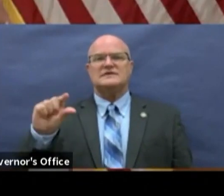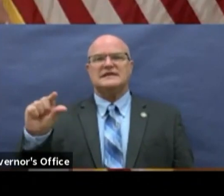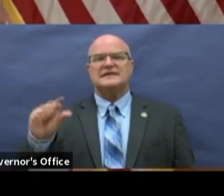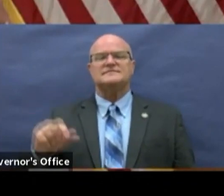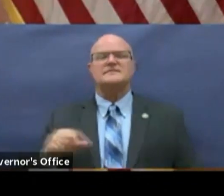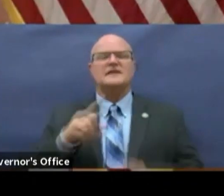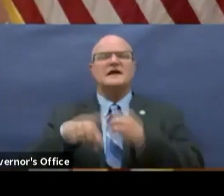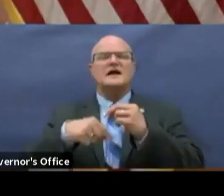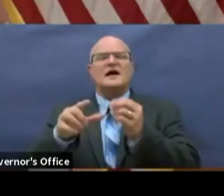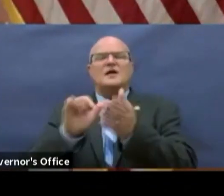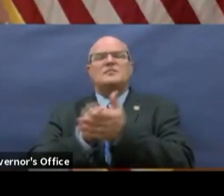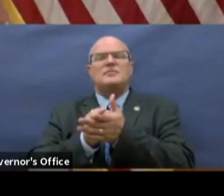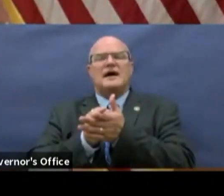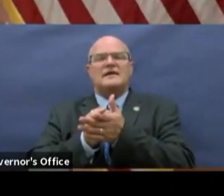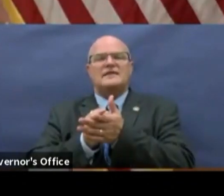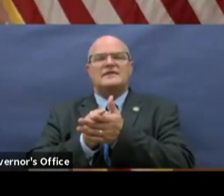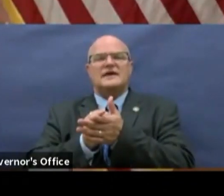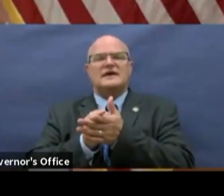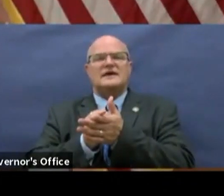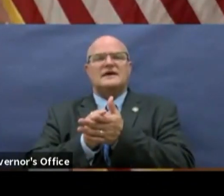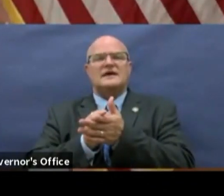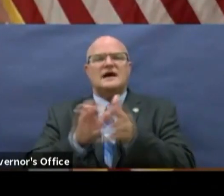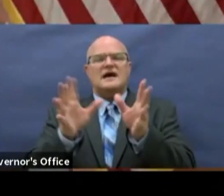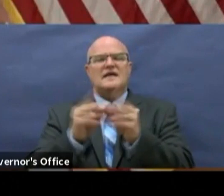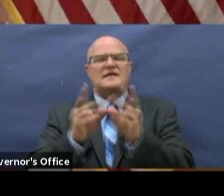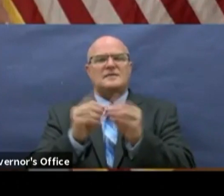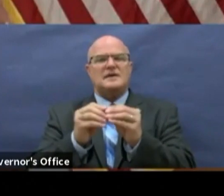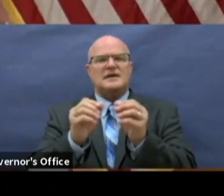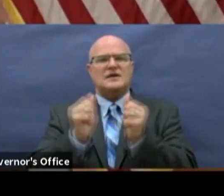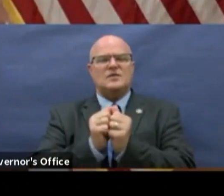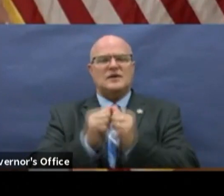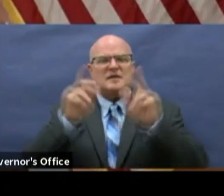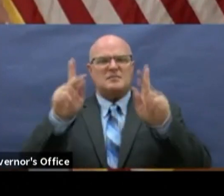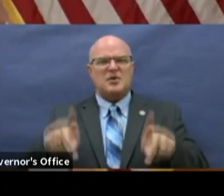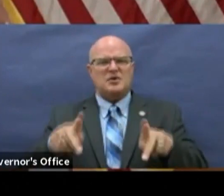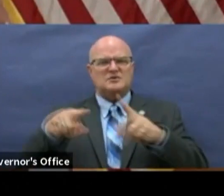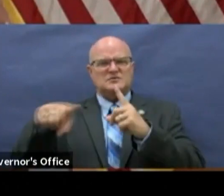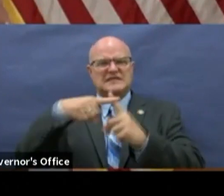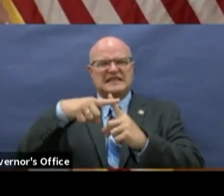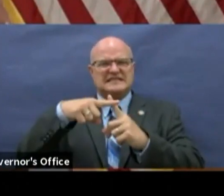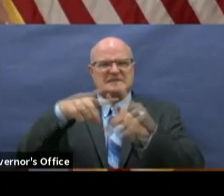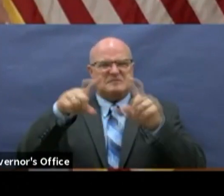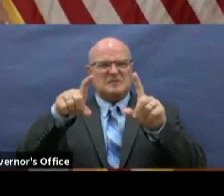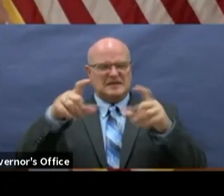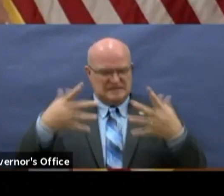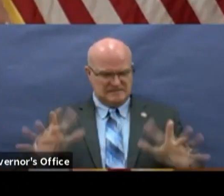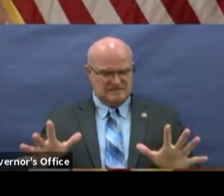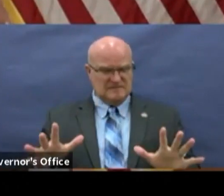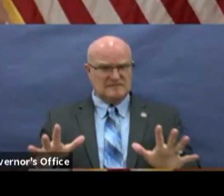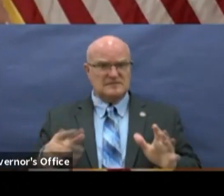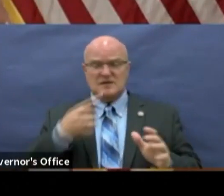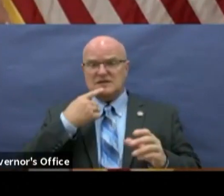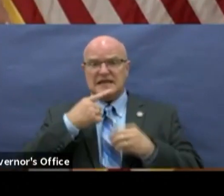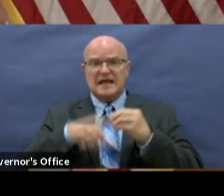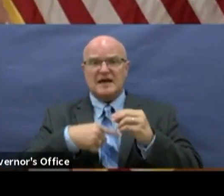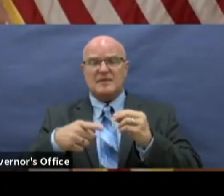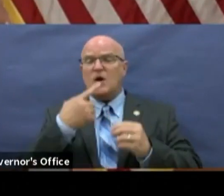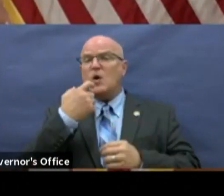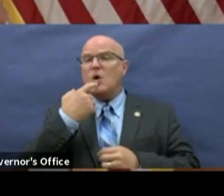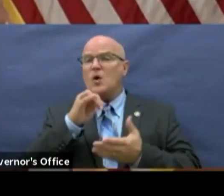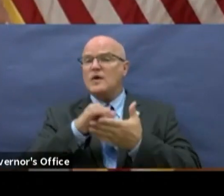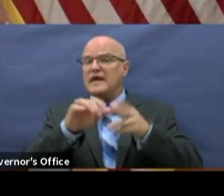Regarding the meeting with the person who tested positive, can you say anything about who that